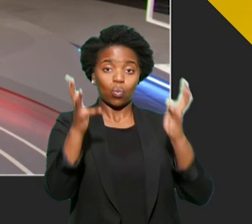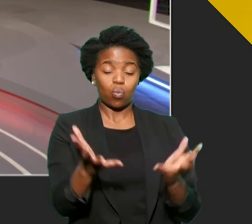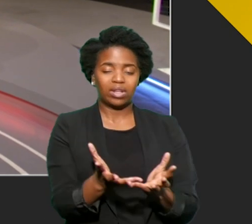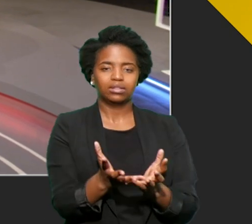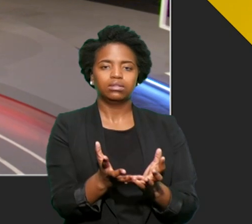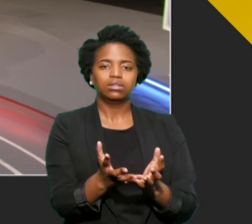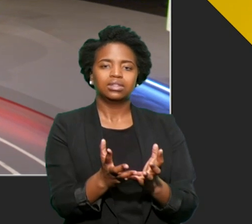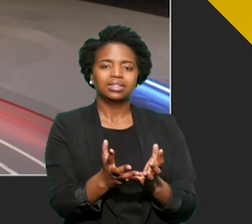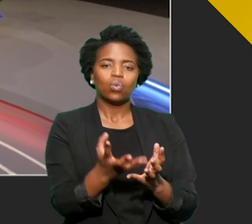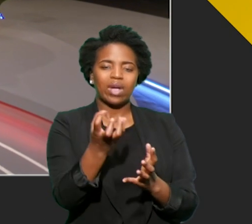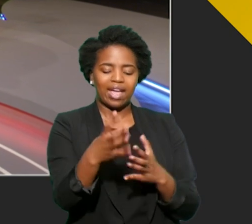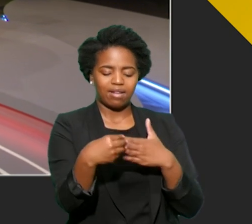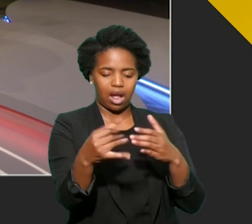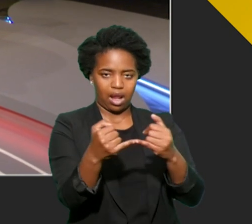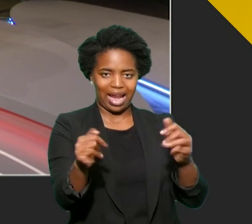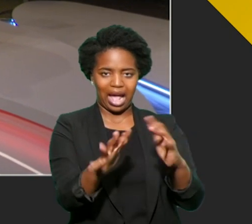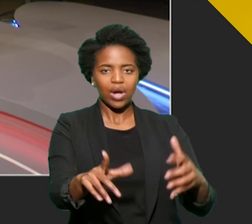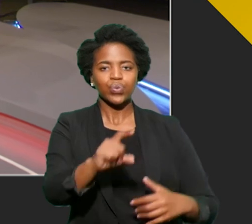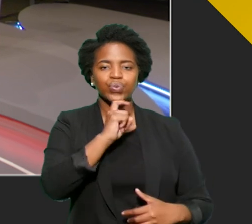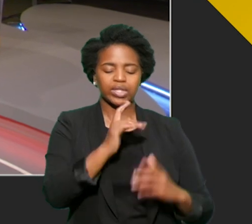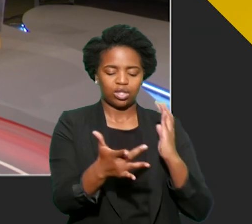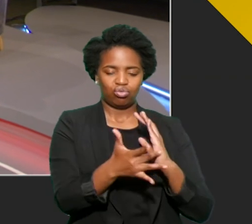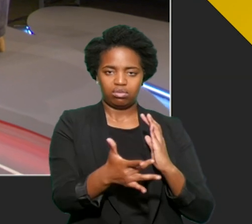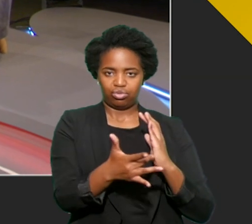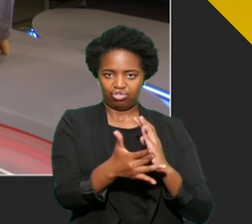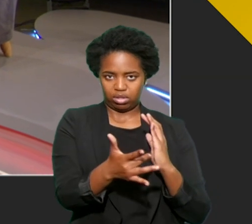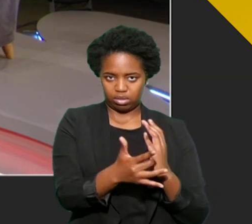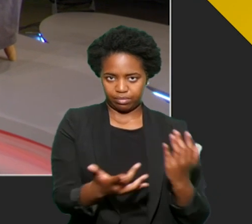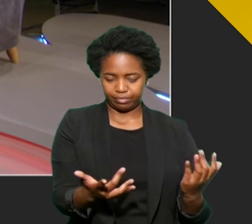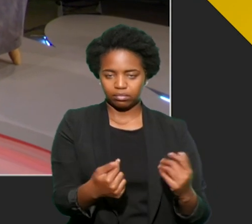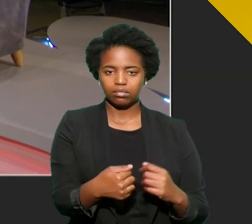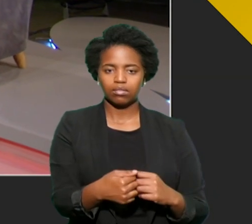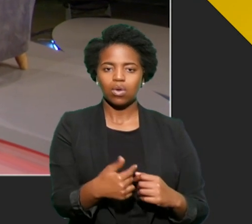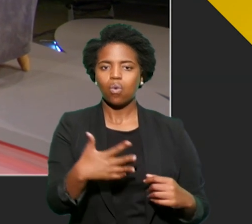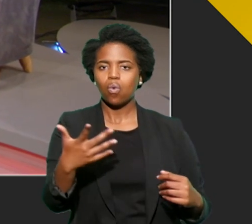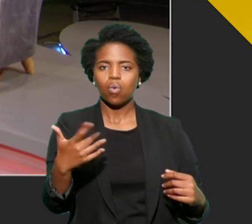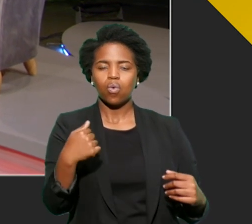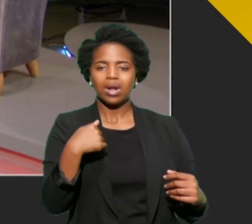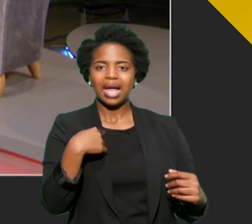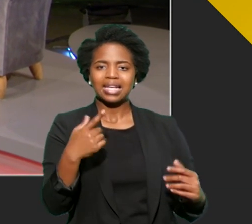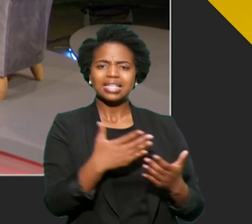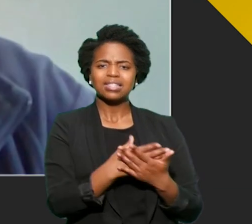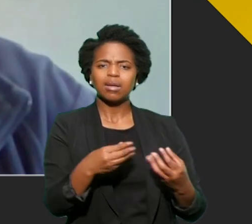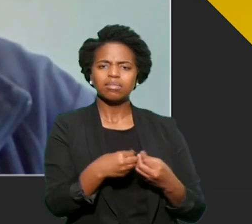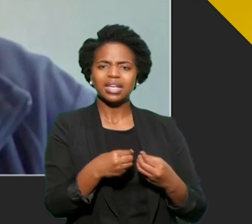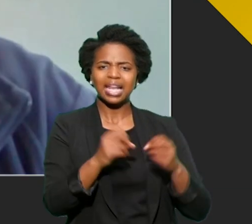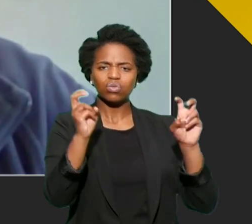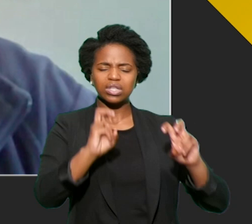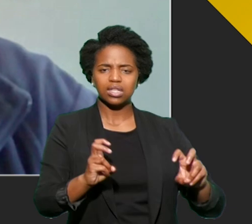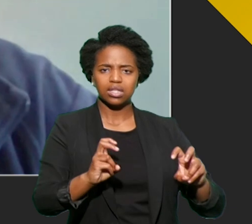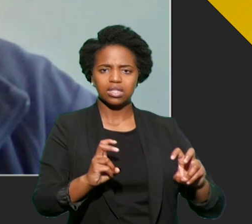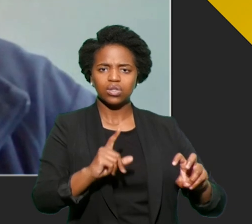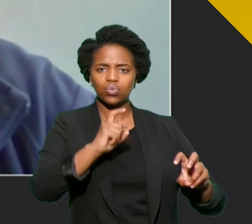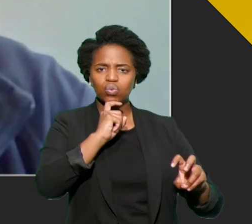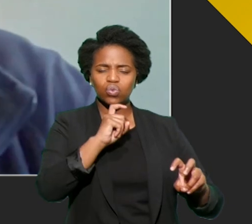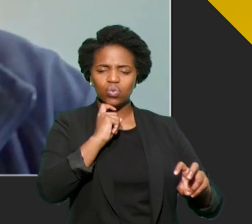guidelines for that people of the level that people may be exposed to electromagnetic signals, and we use a guideline that's similar all across the